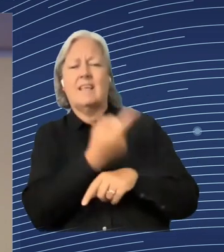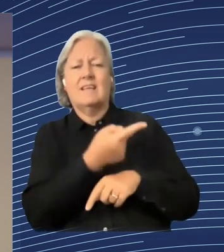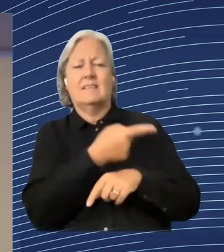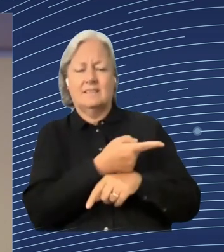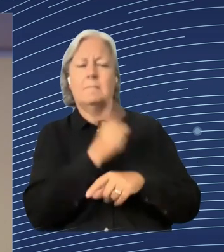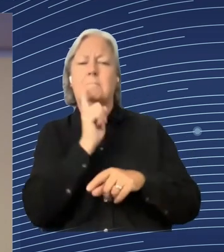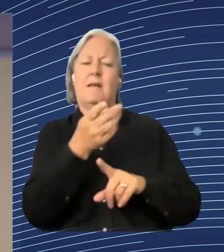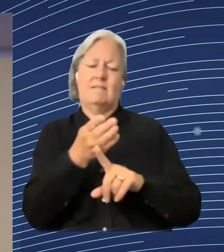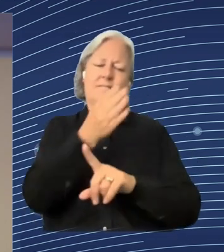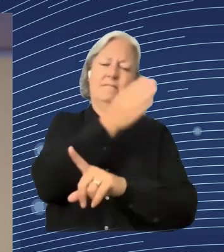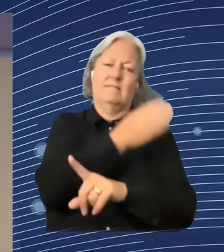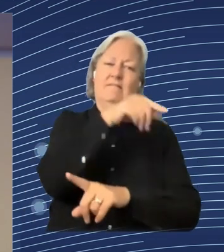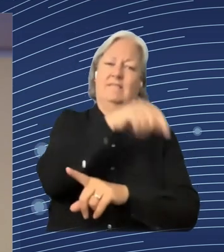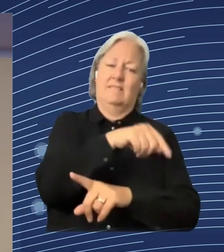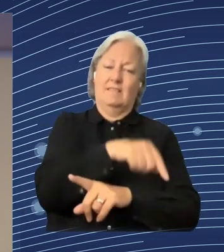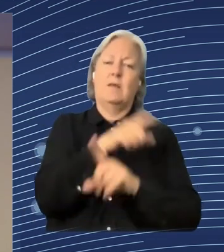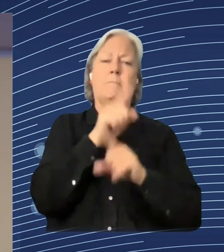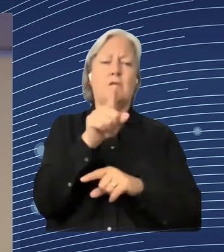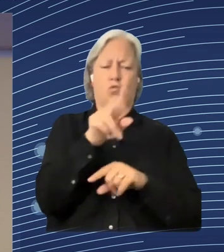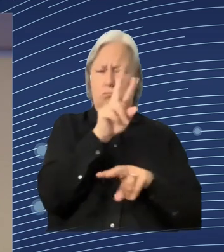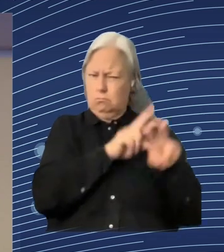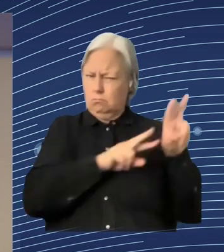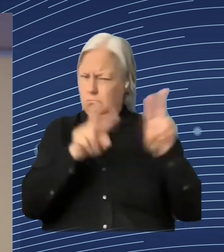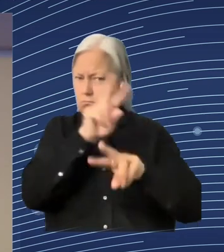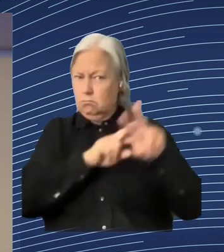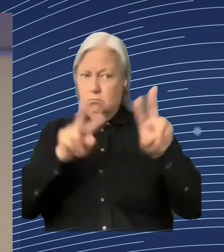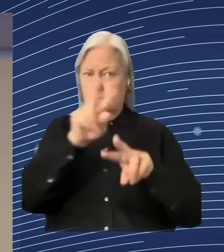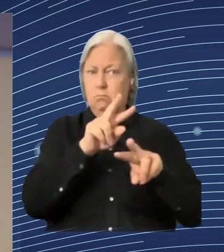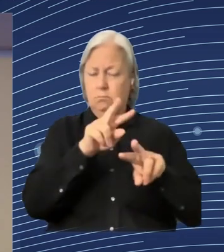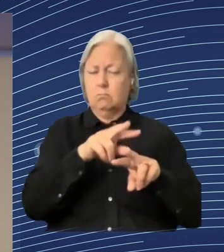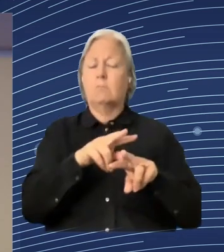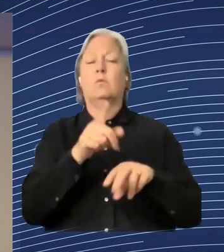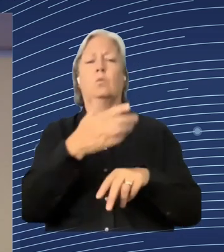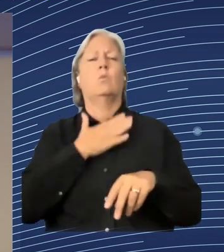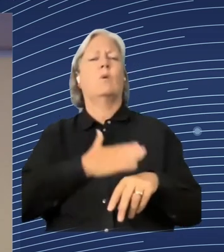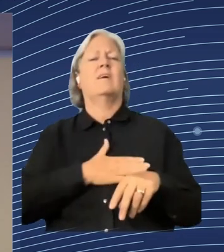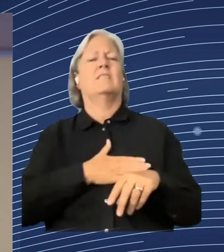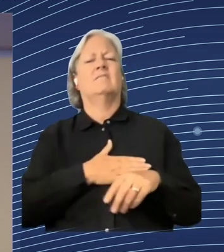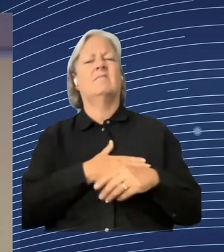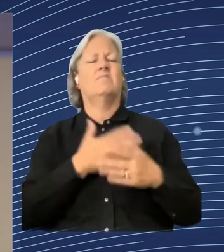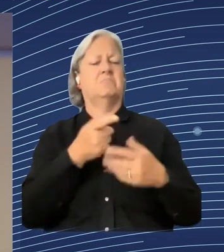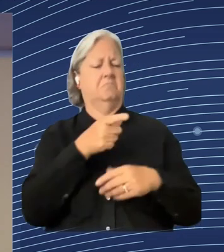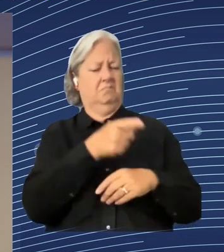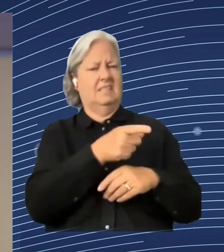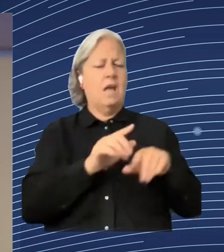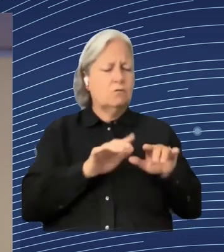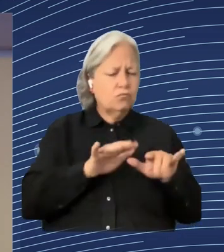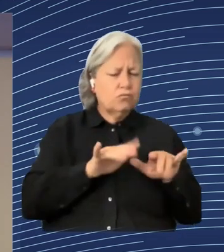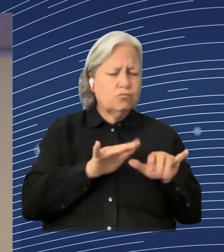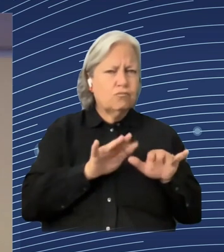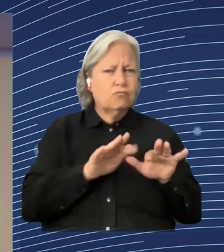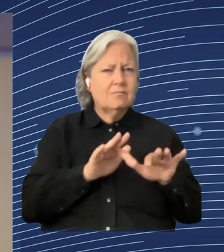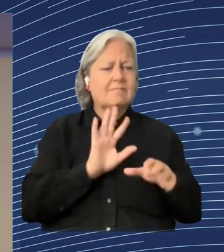the beginning, you have to have checks and balances for entering in an element in your database. So that